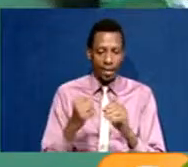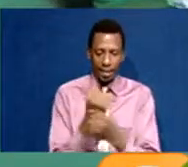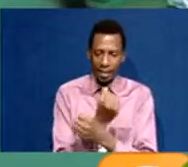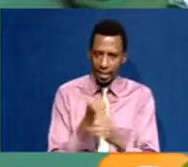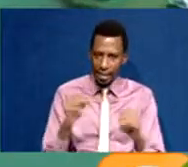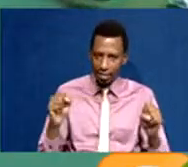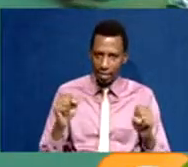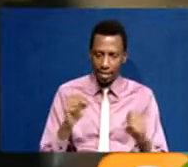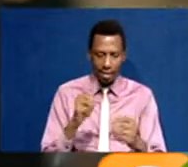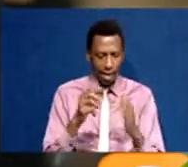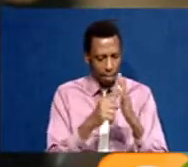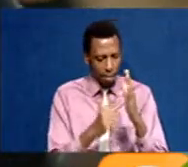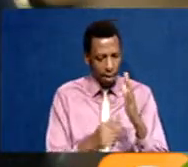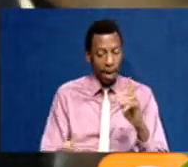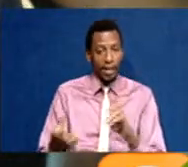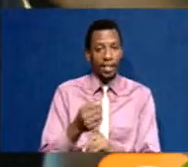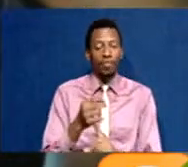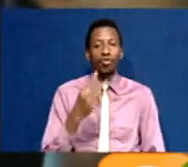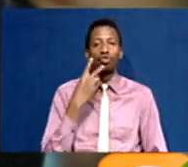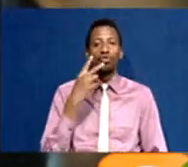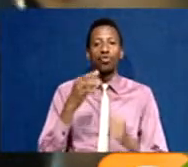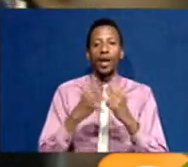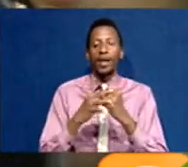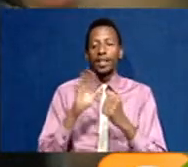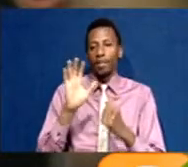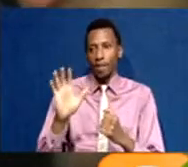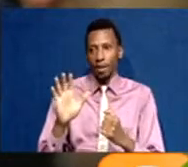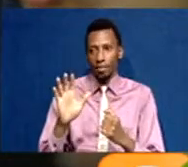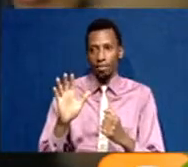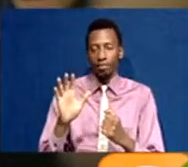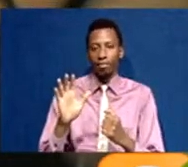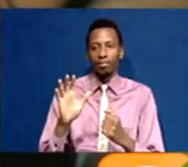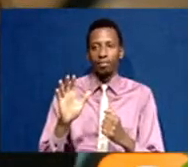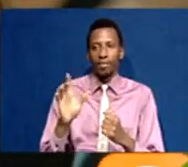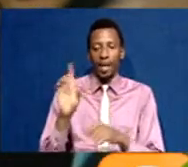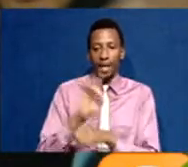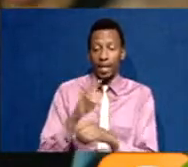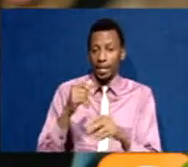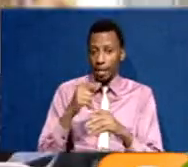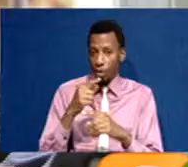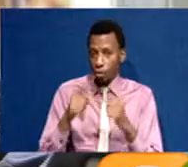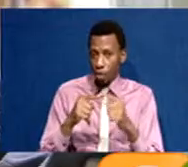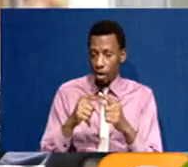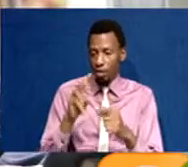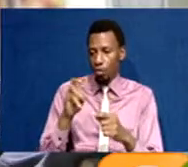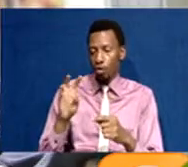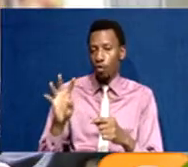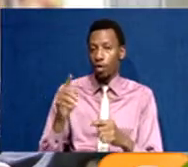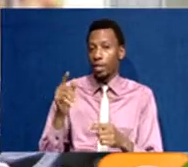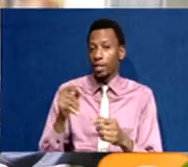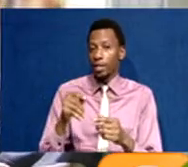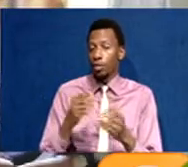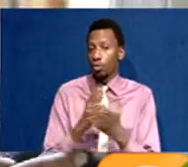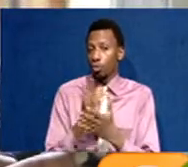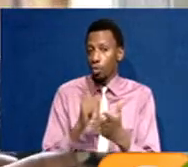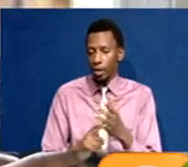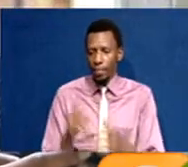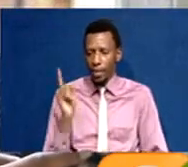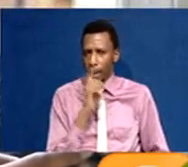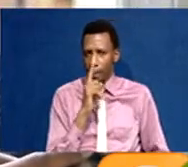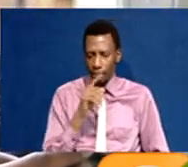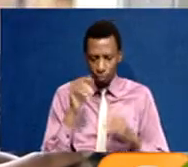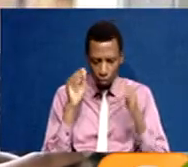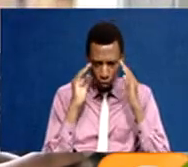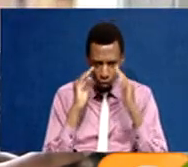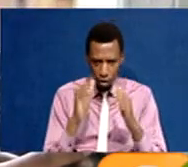achieving 285 incident-free green days in 2024, which has been attributed to strict adherence